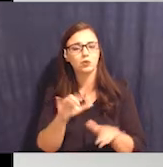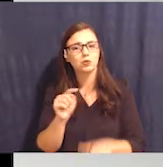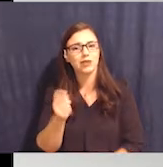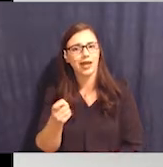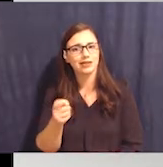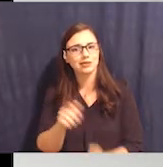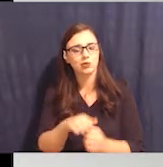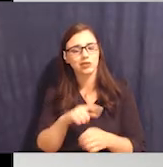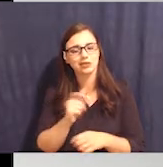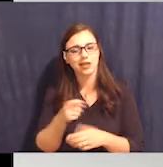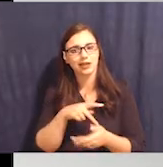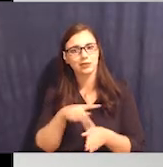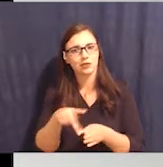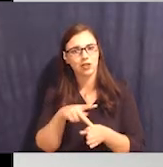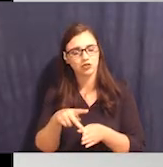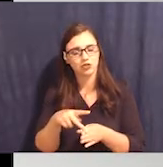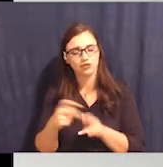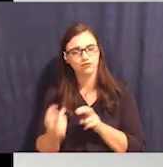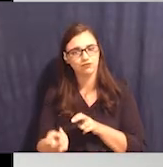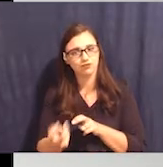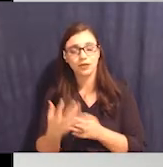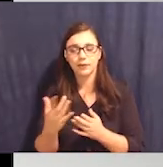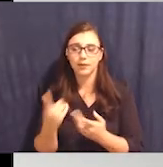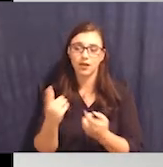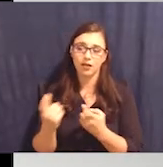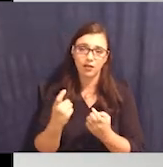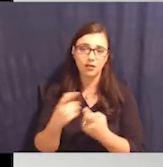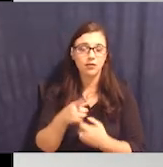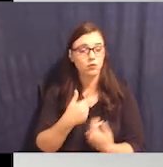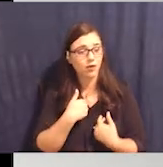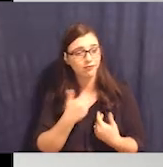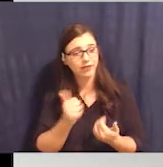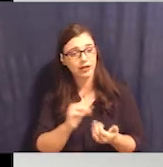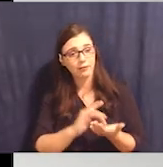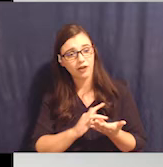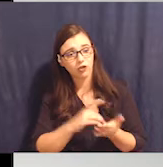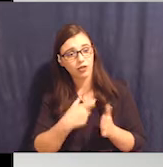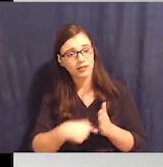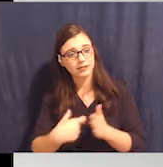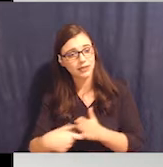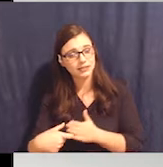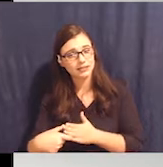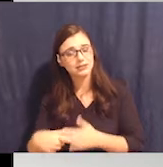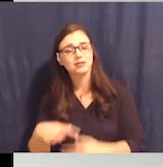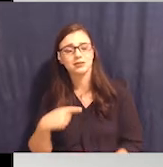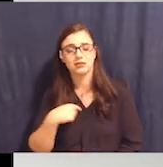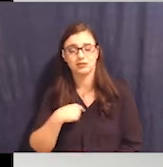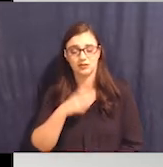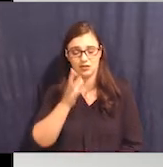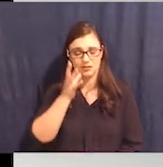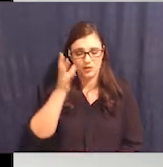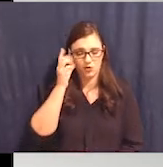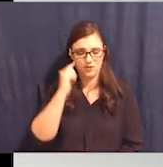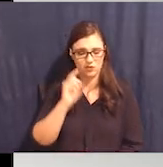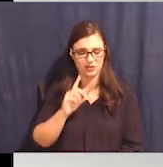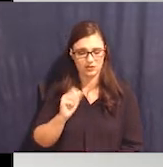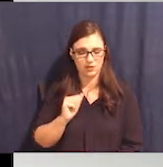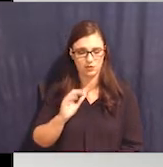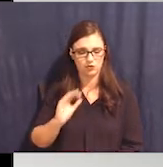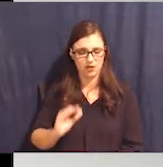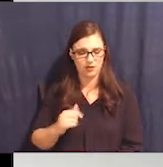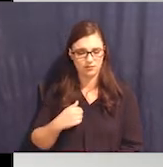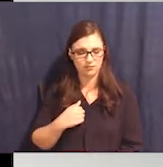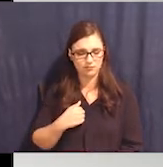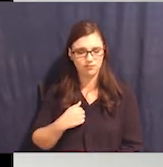your taxes or with your tax professional, and they may ask you a question, do you have any medical expenses? And as a parent of